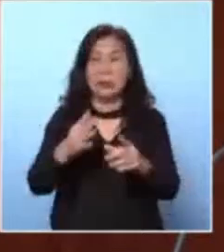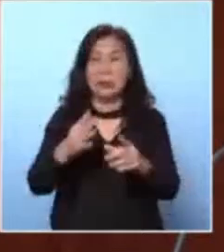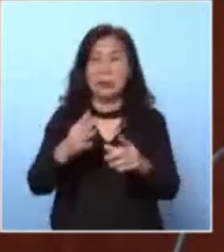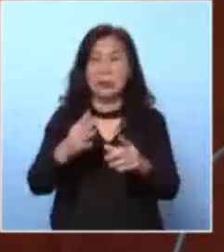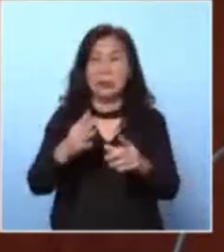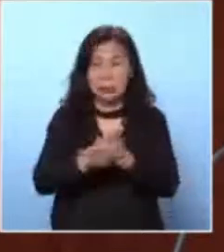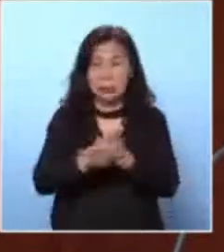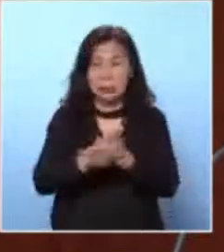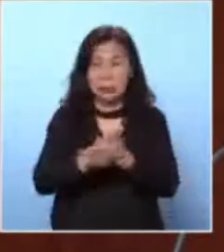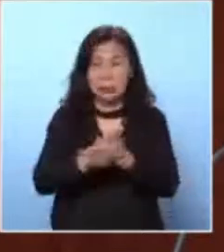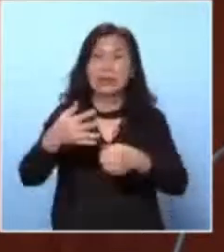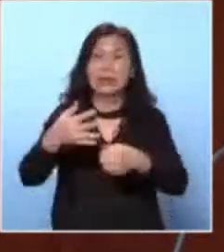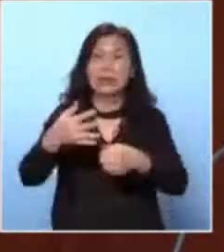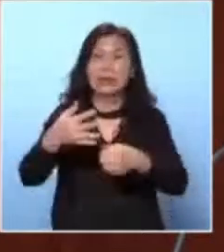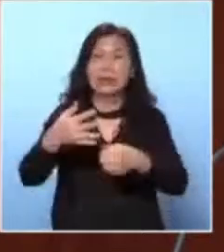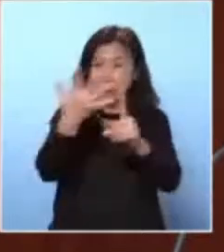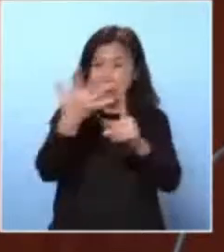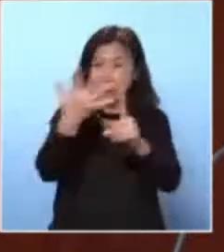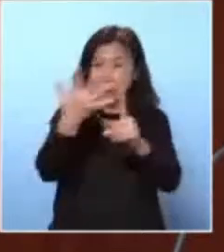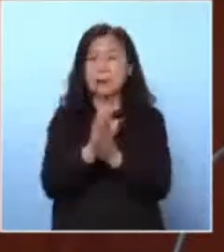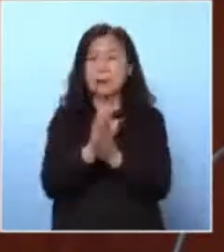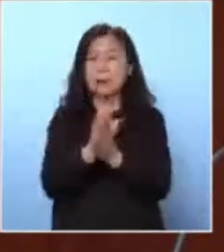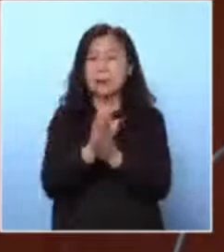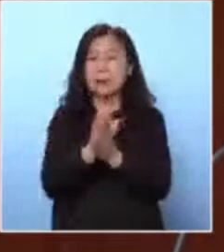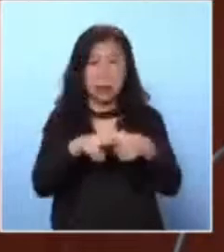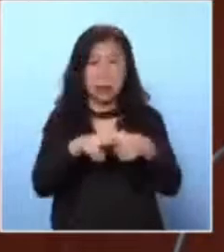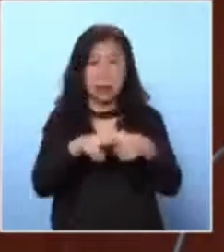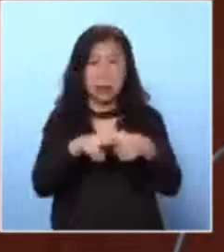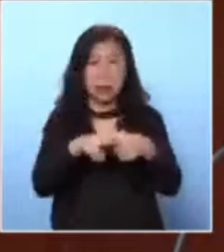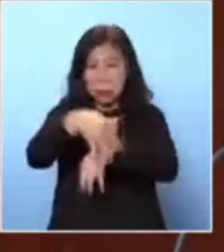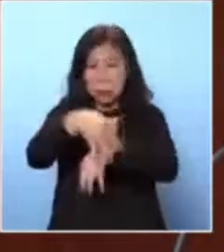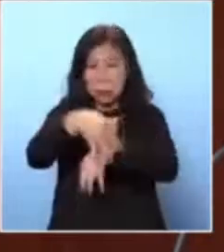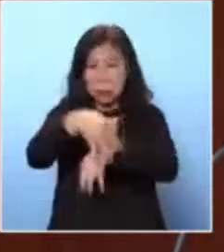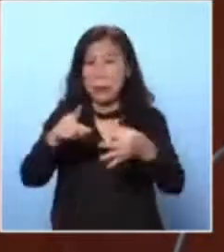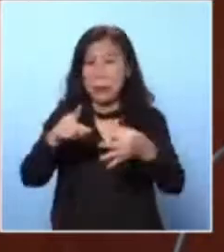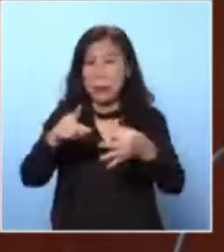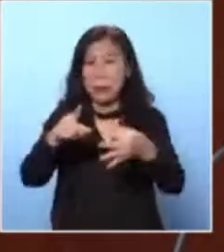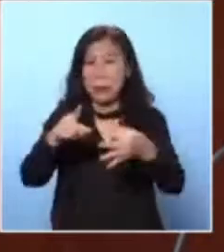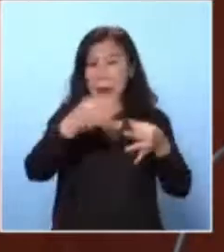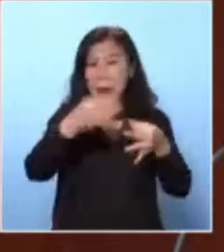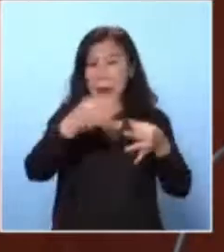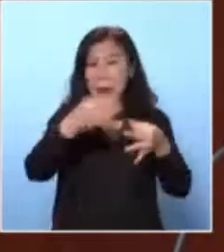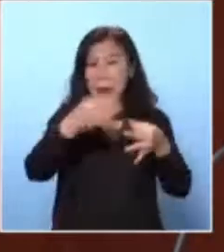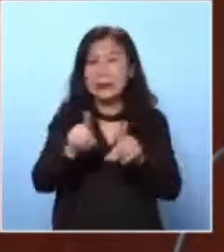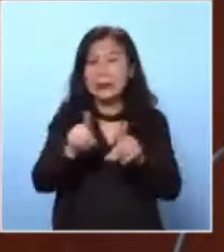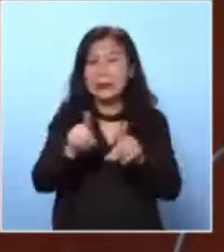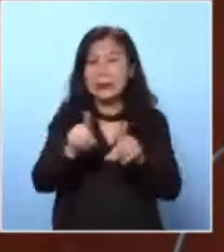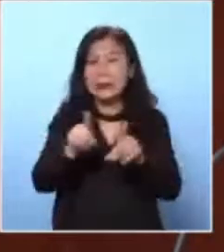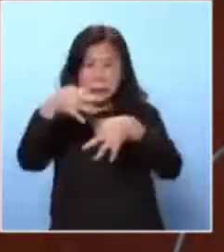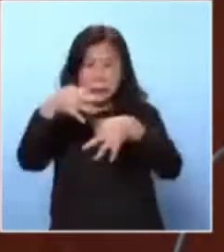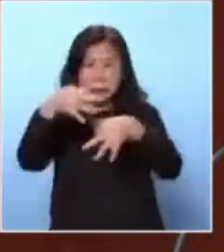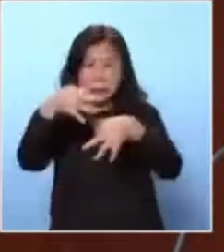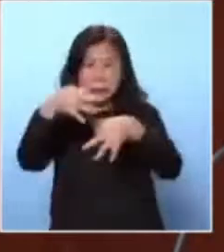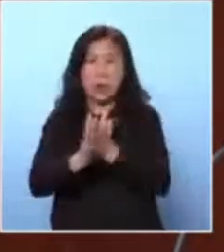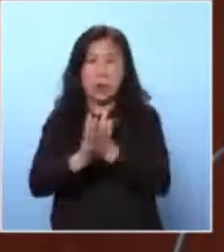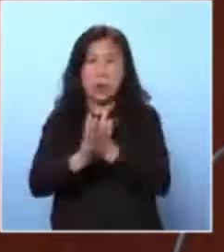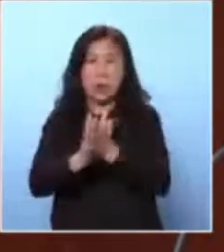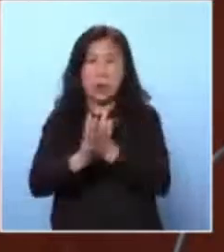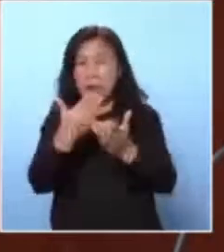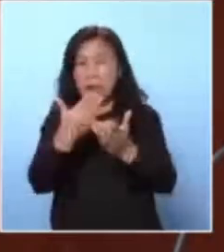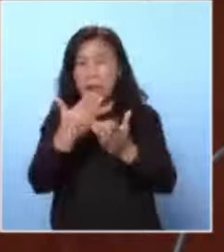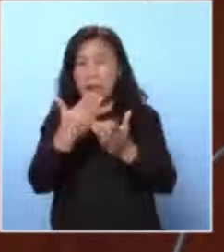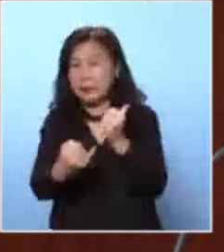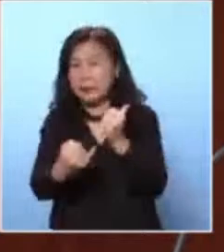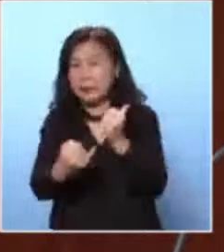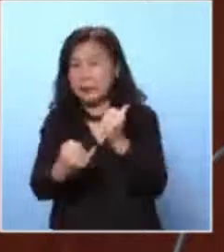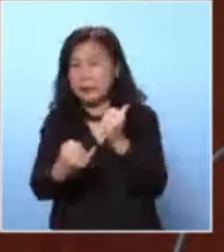is expected to be completed in the first half of next year. And 4. Protect Hong Kong's ecosystems. We will update and